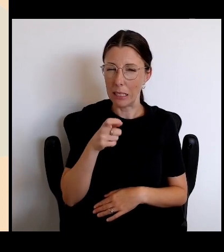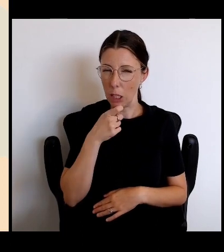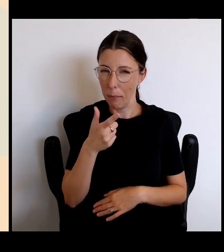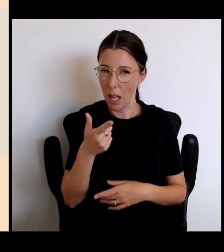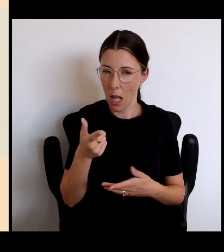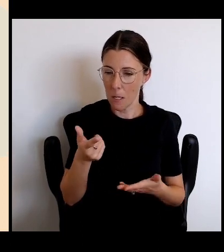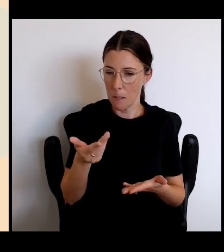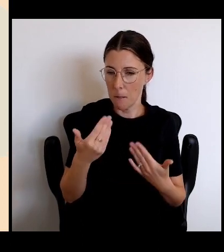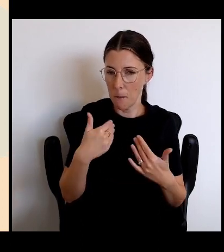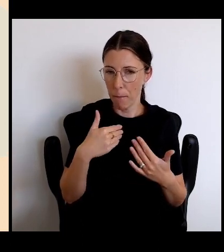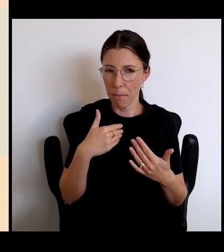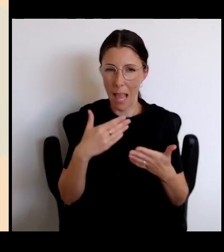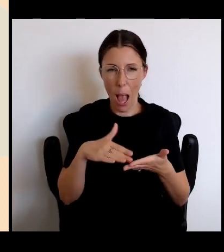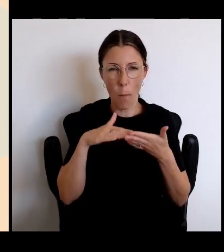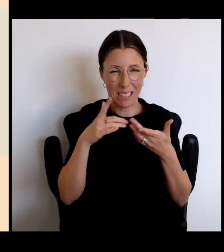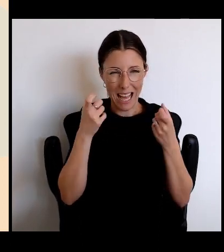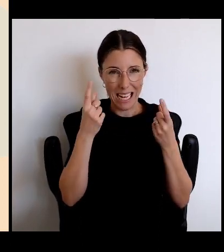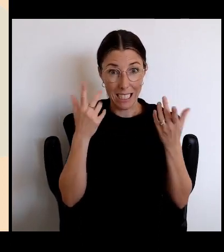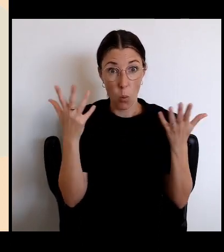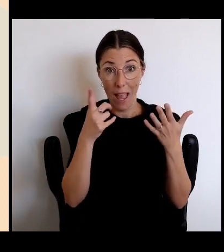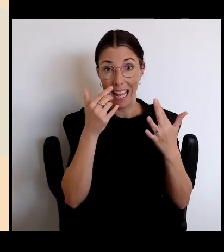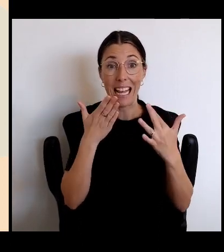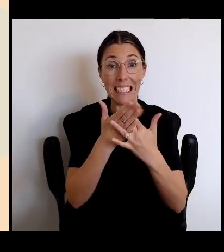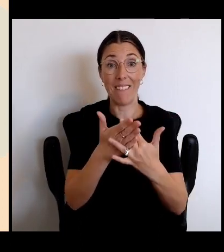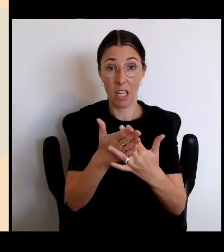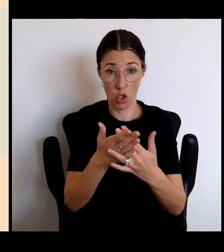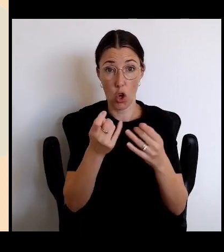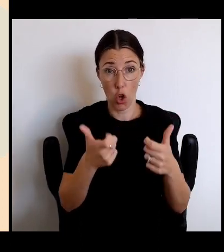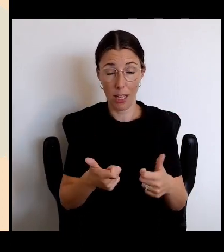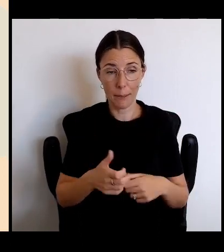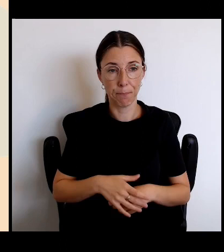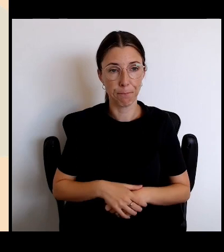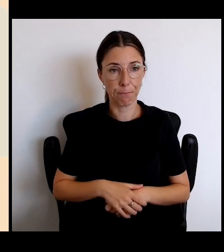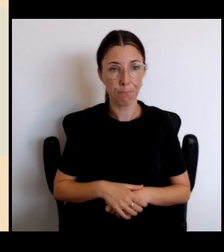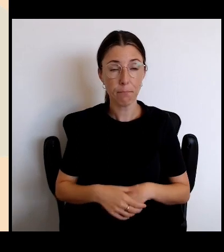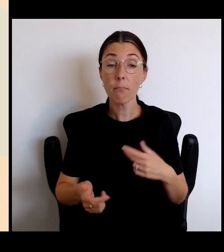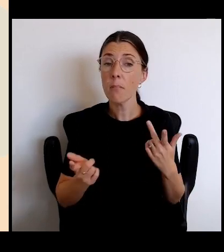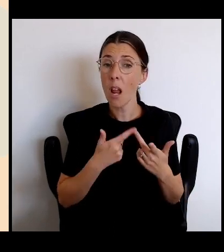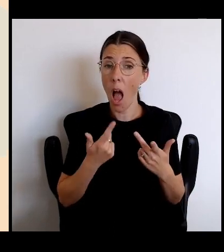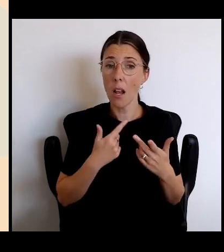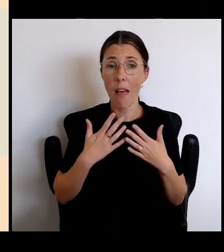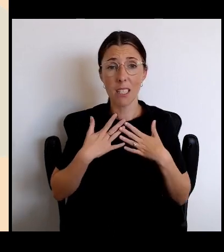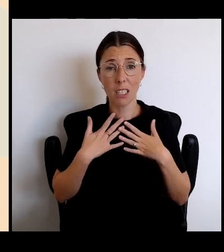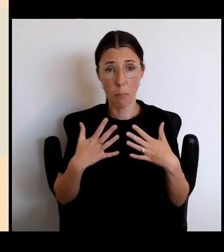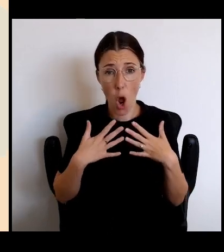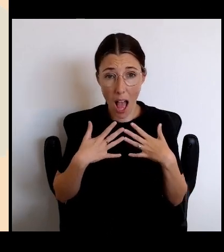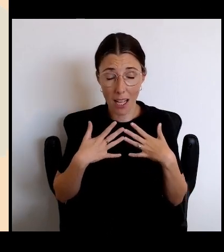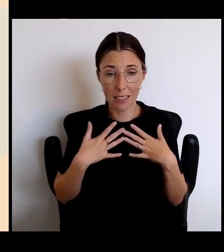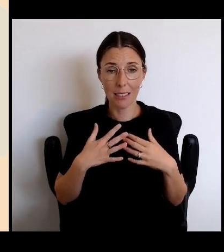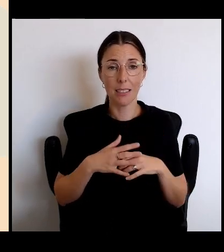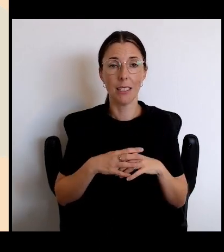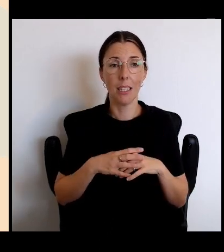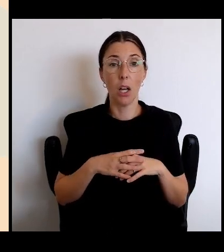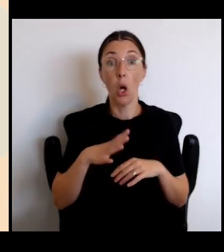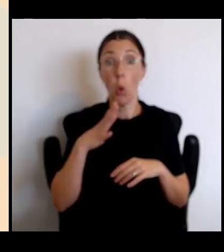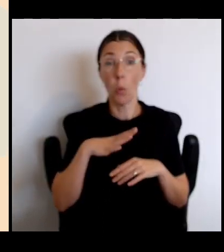And then the other perhaps surprise to me was, really what it revealed in terms of what do we do is that we need to go